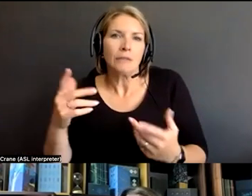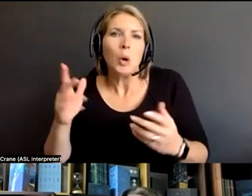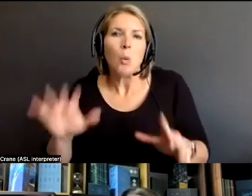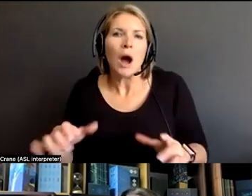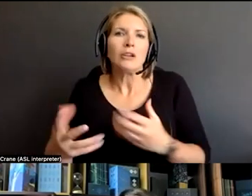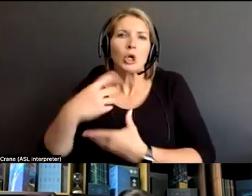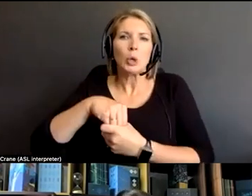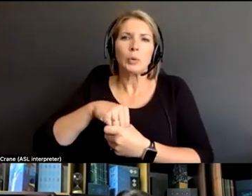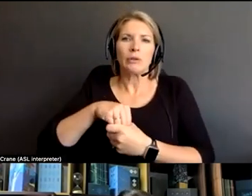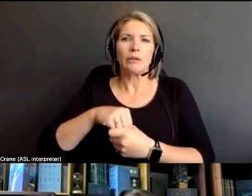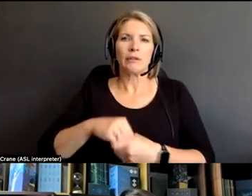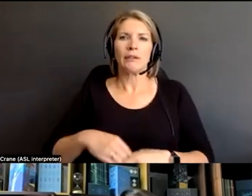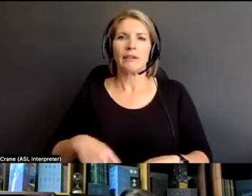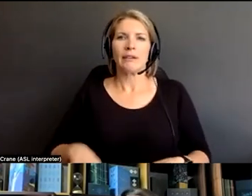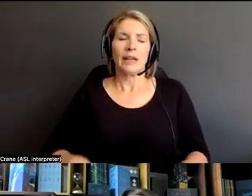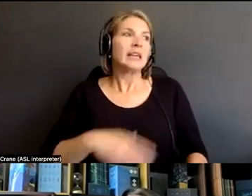the reason you think it is.